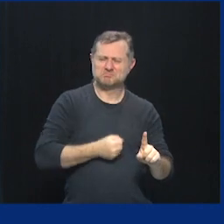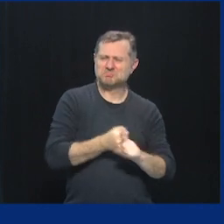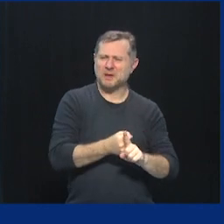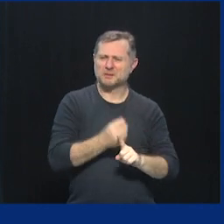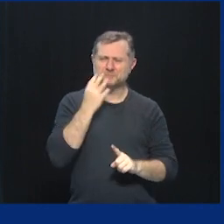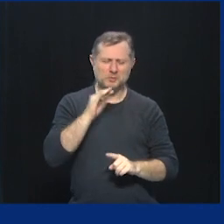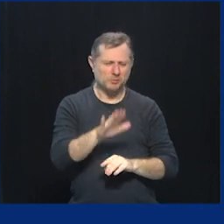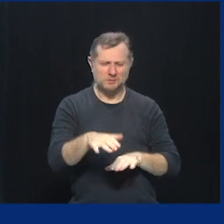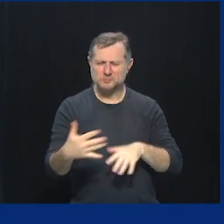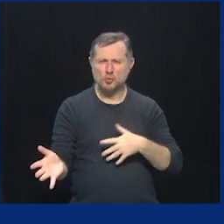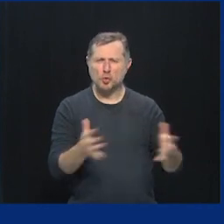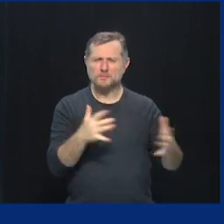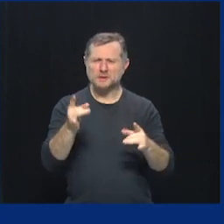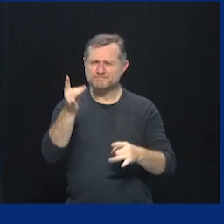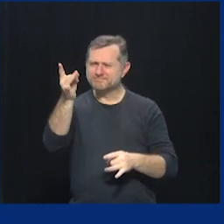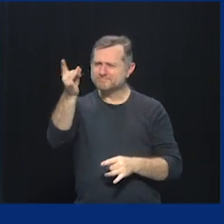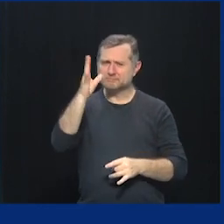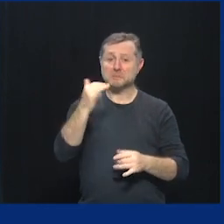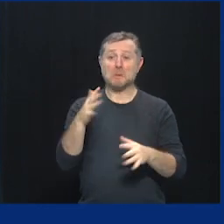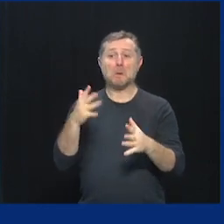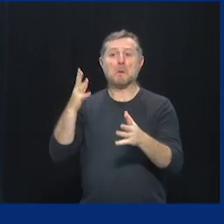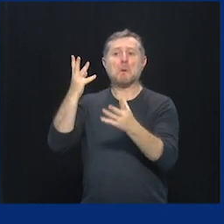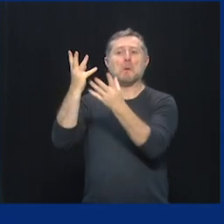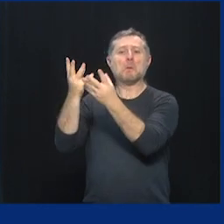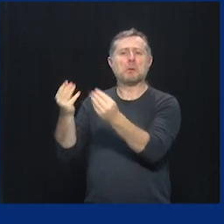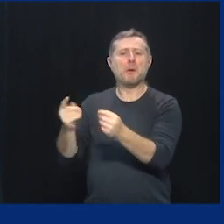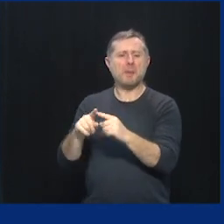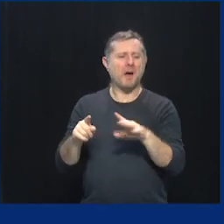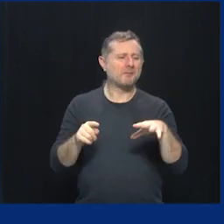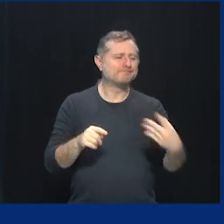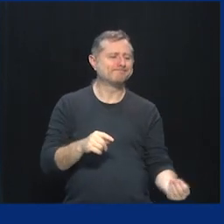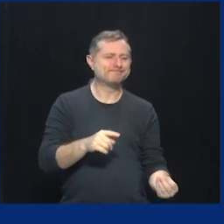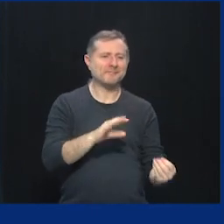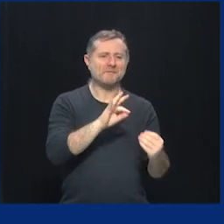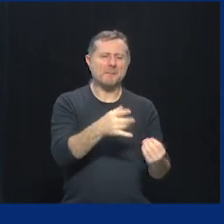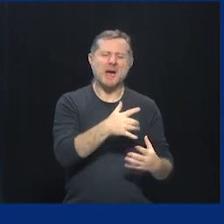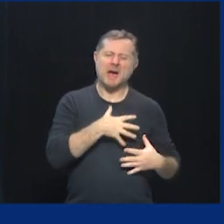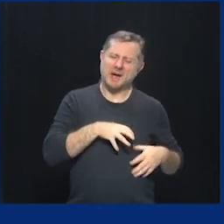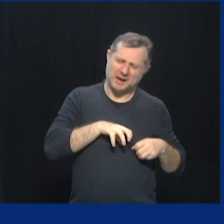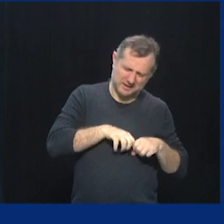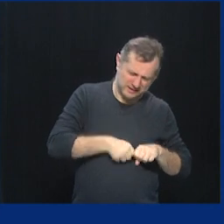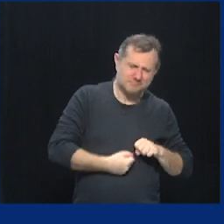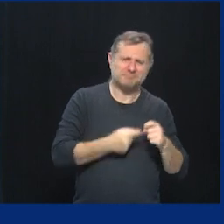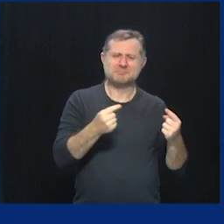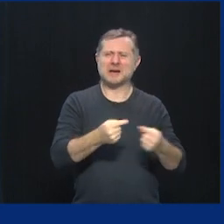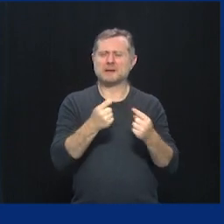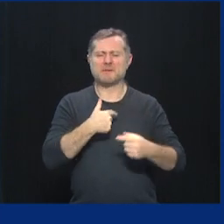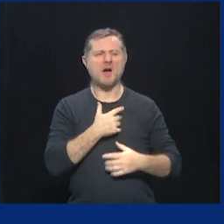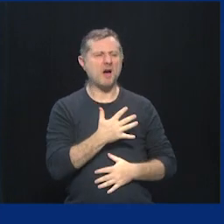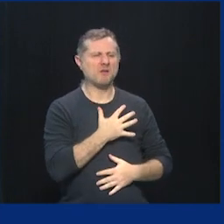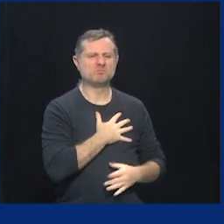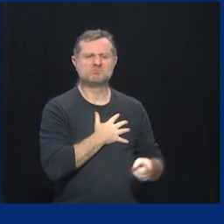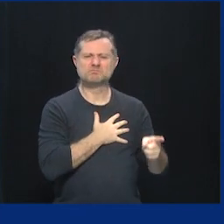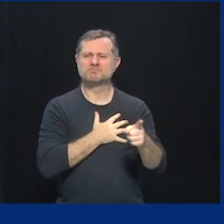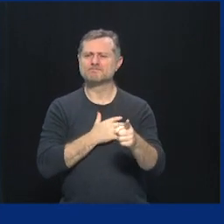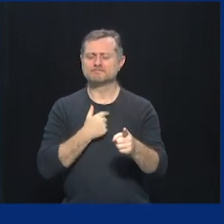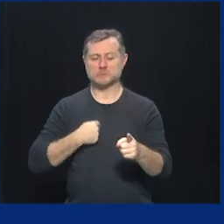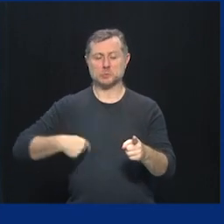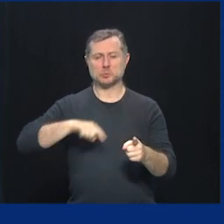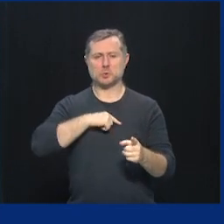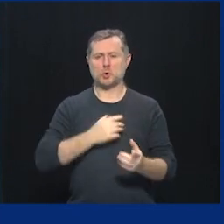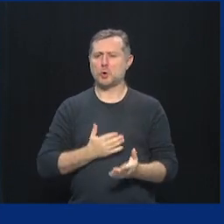just be in such pain this morning. So to all of them, we offer our love,